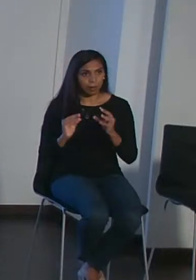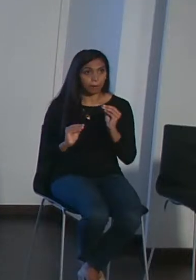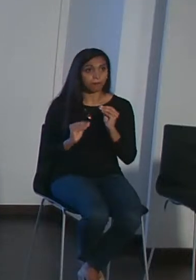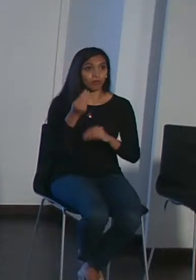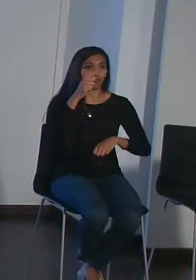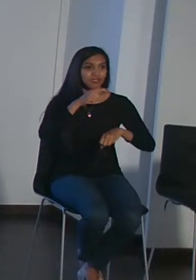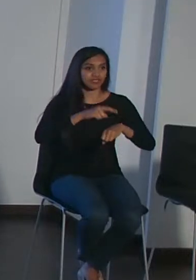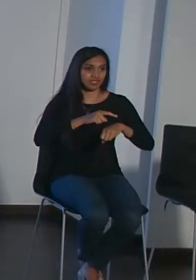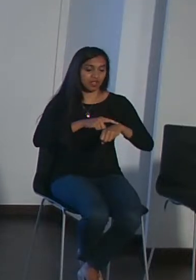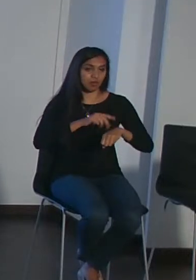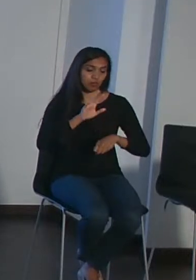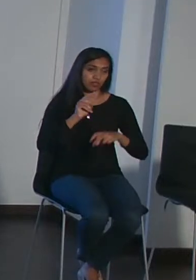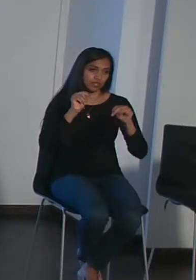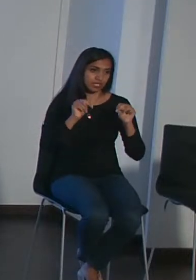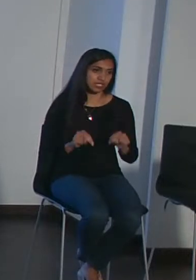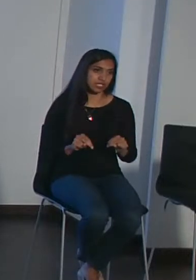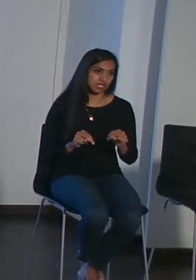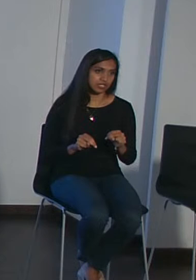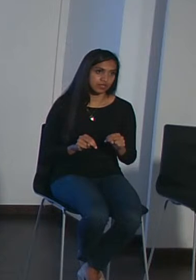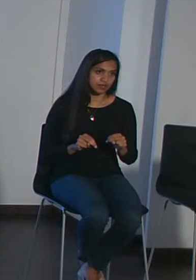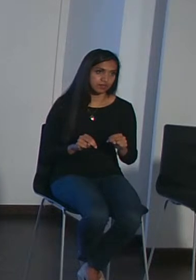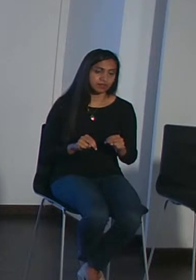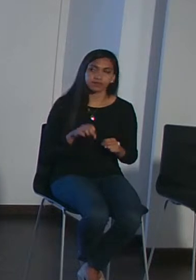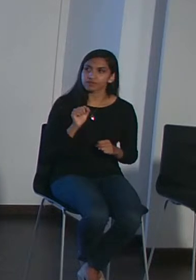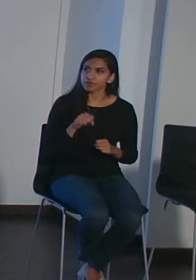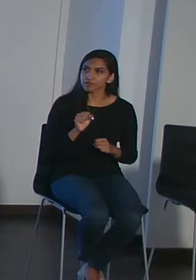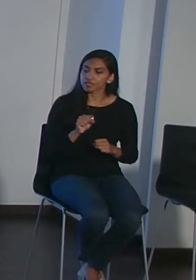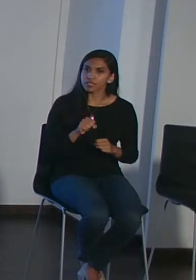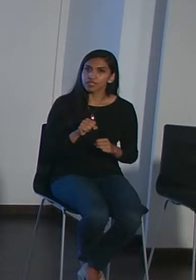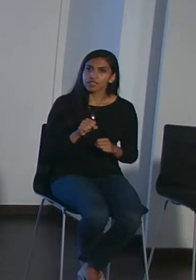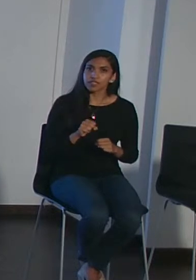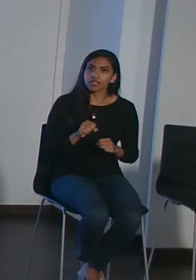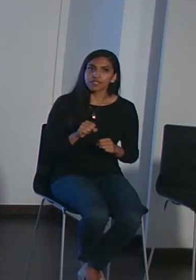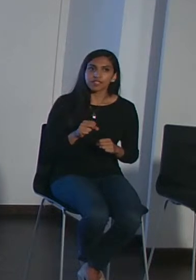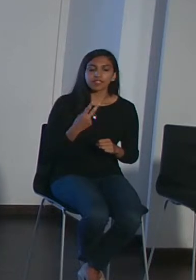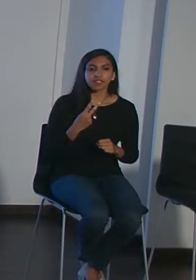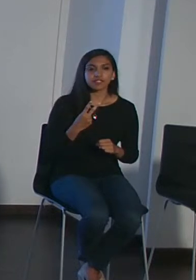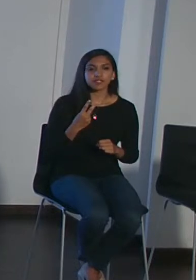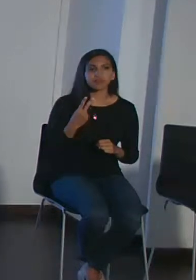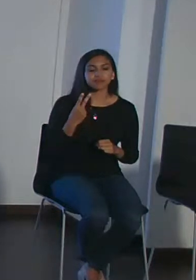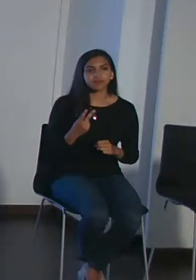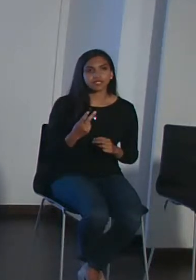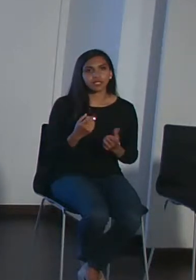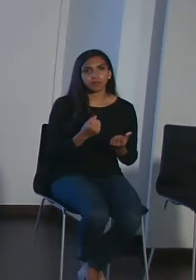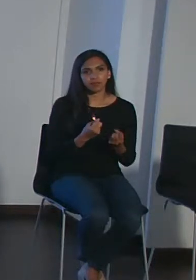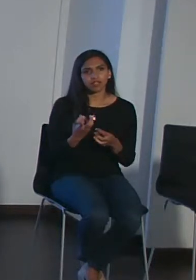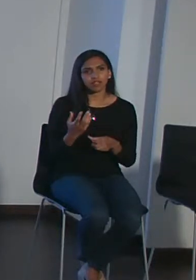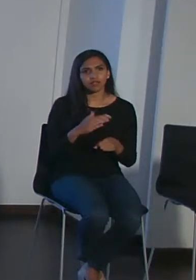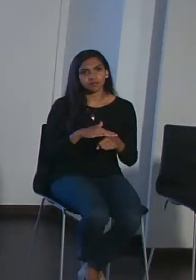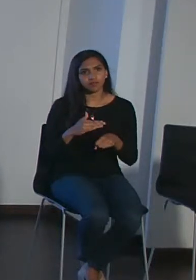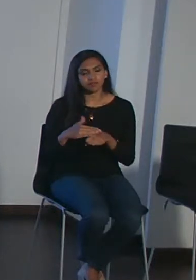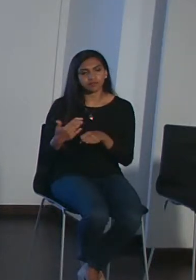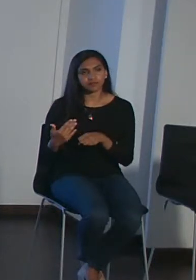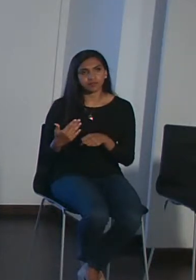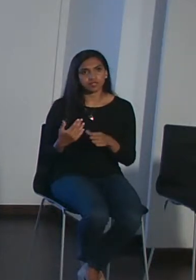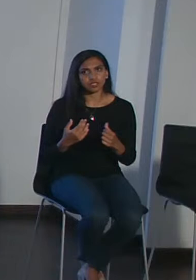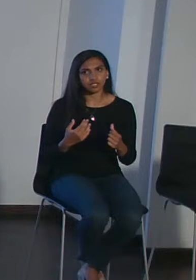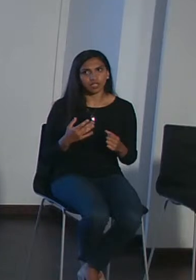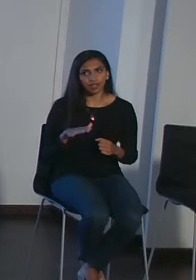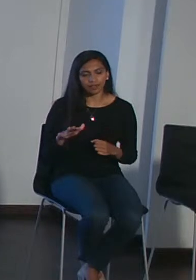afternoons. But yeah, I mean, I faced a very direct